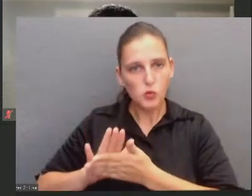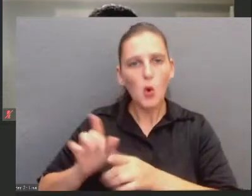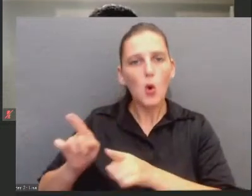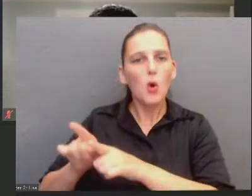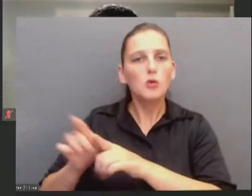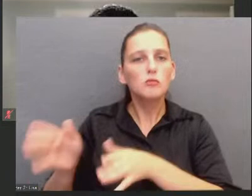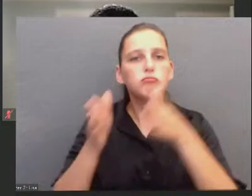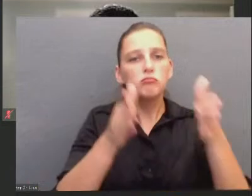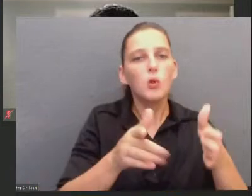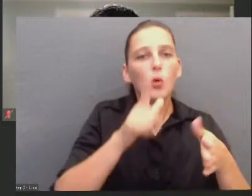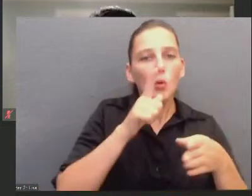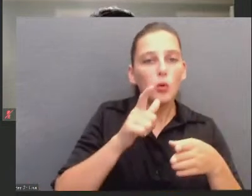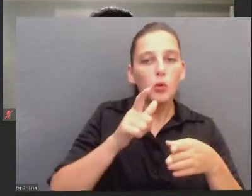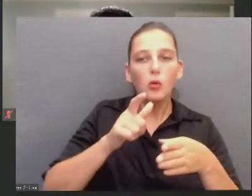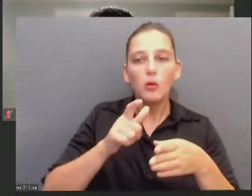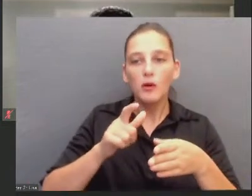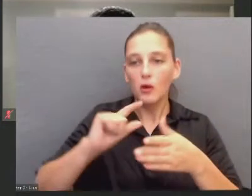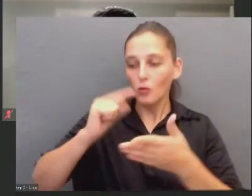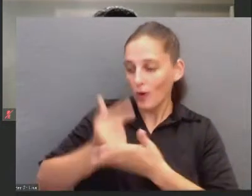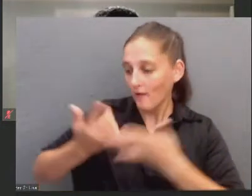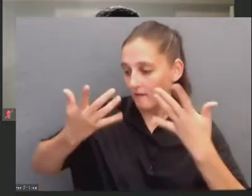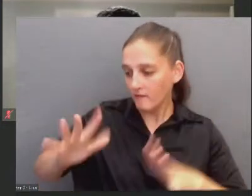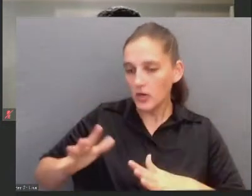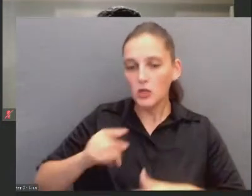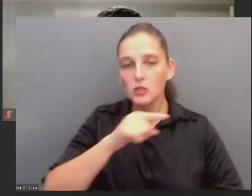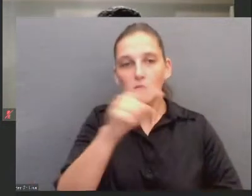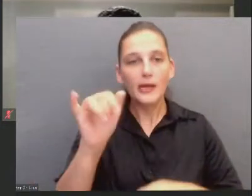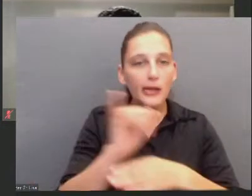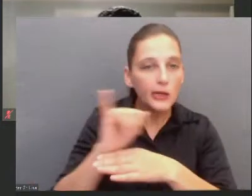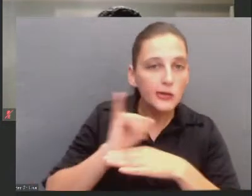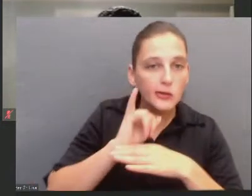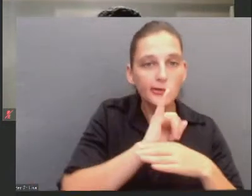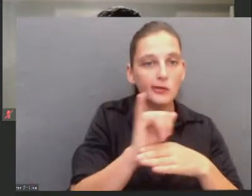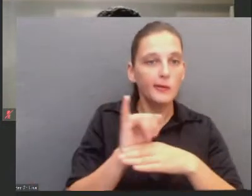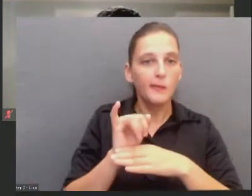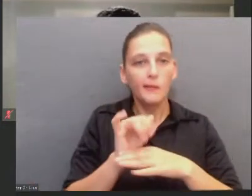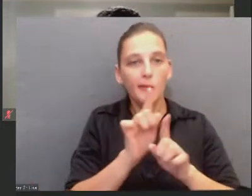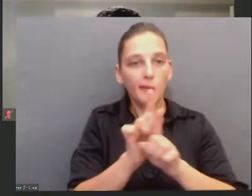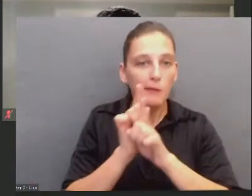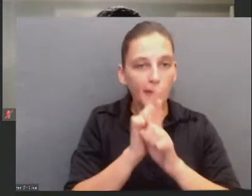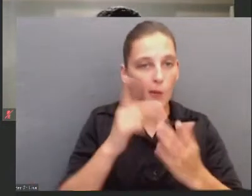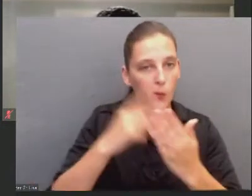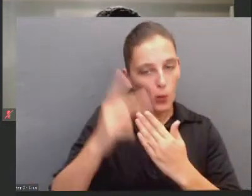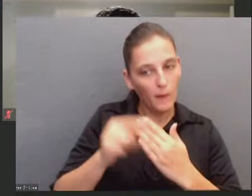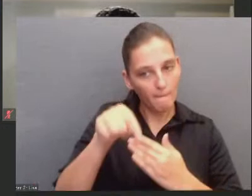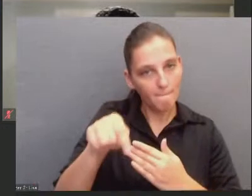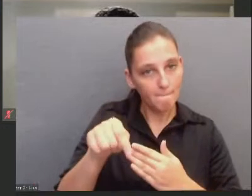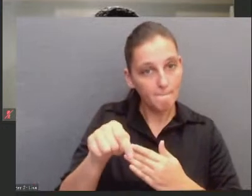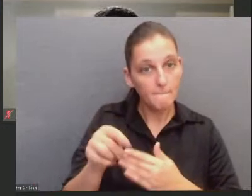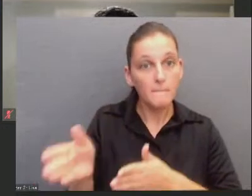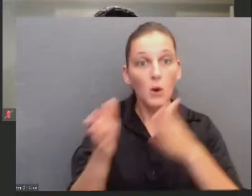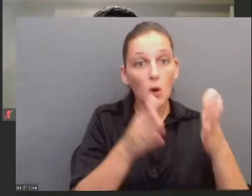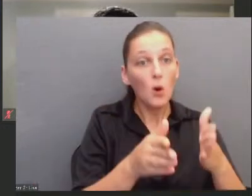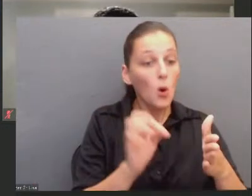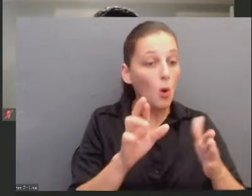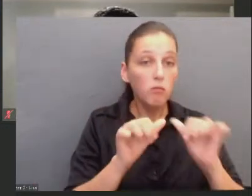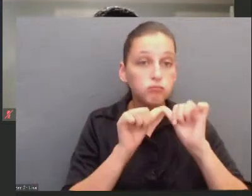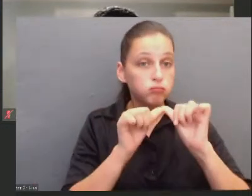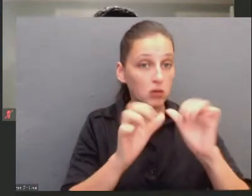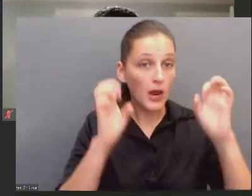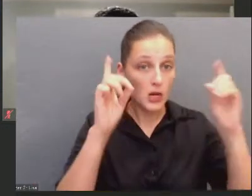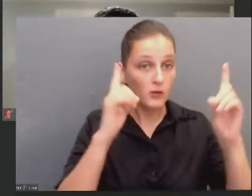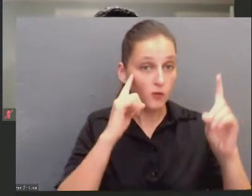residency programs, as well as ongoing, education for those of us that are already in practice. This has